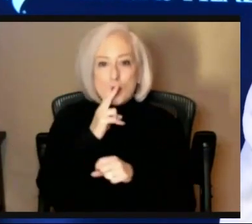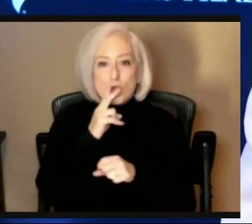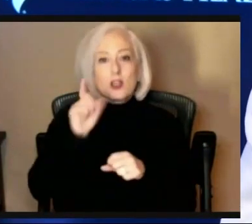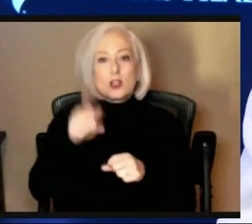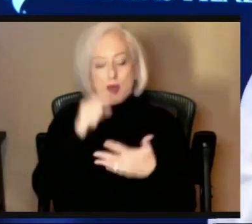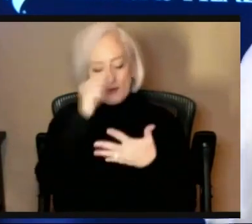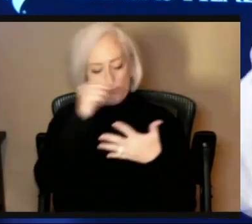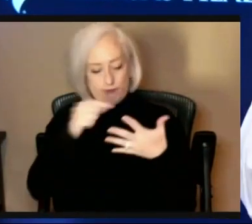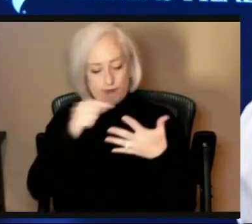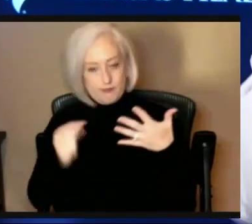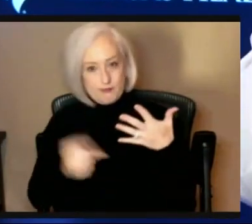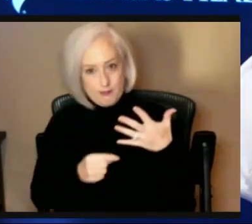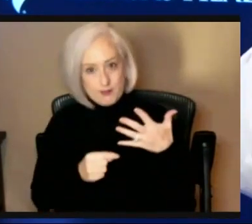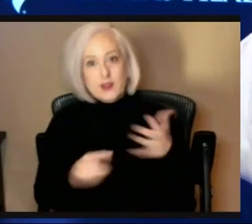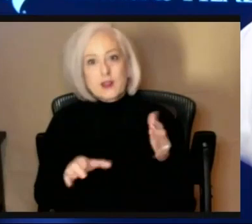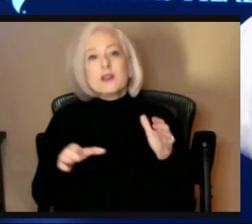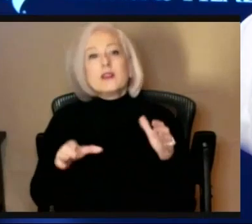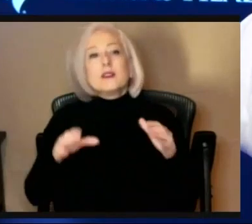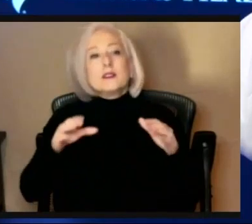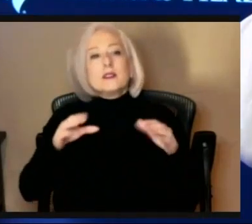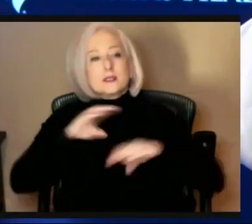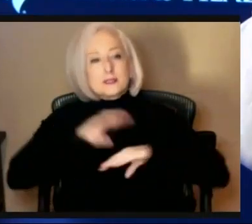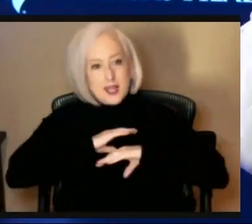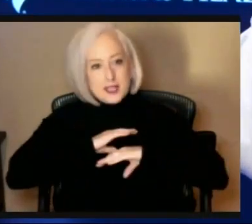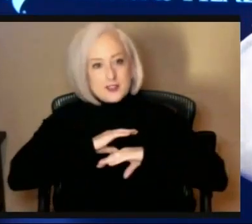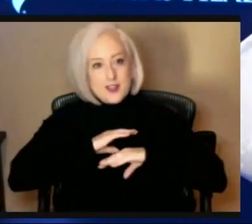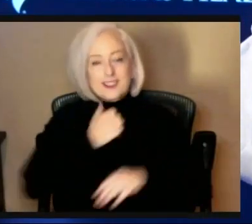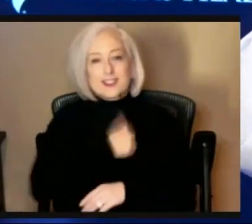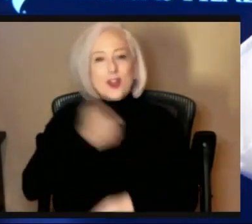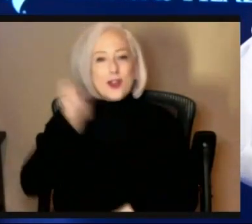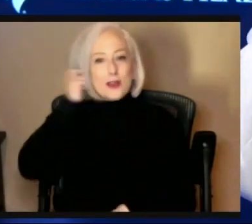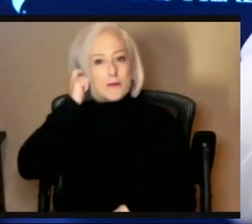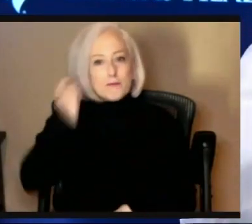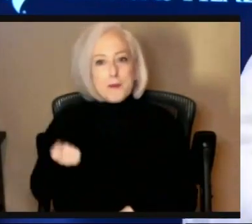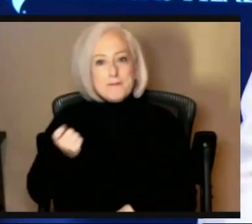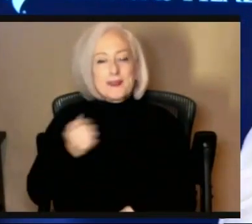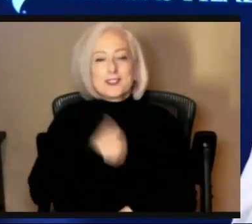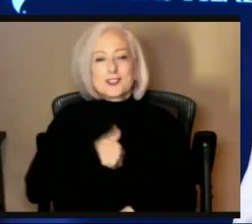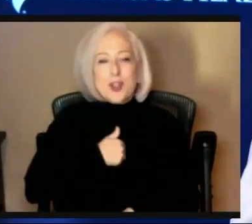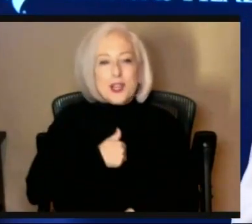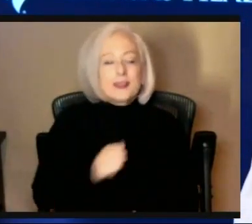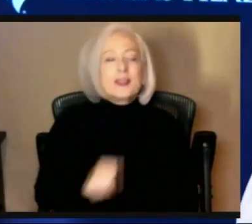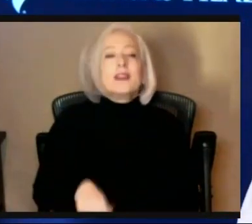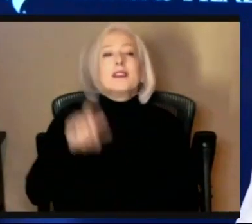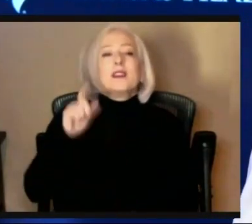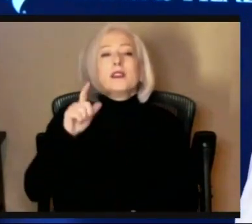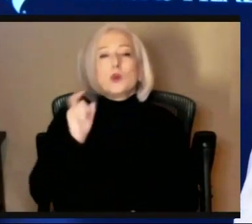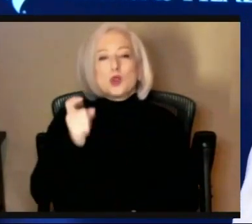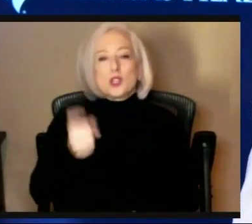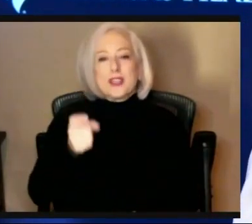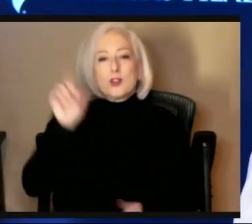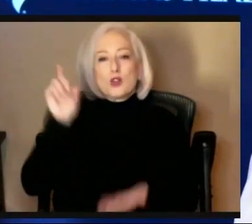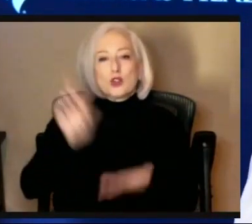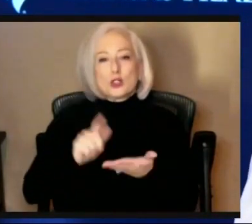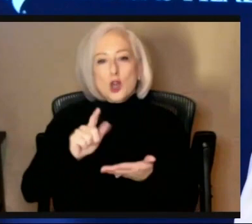you get excuse me, lost the earpiece, a very low dose